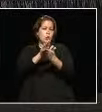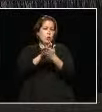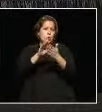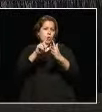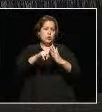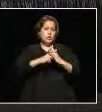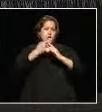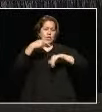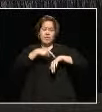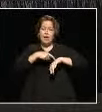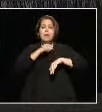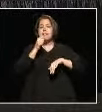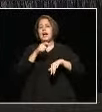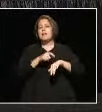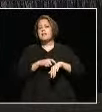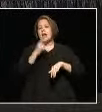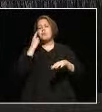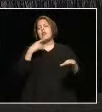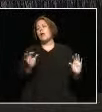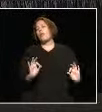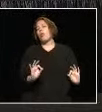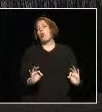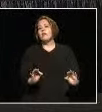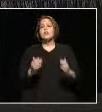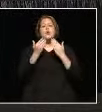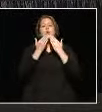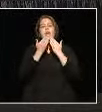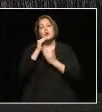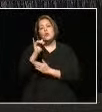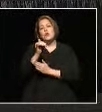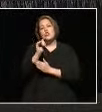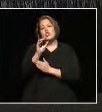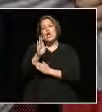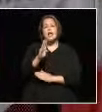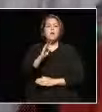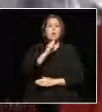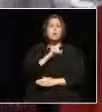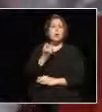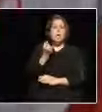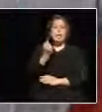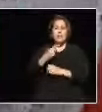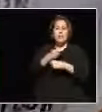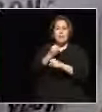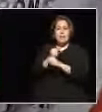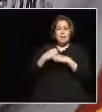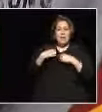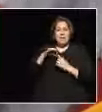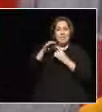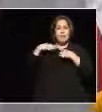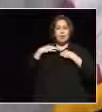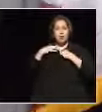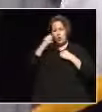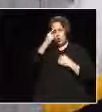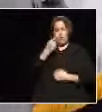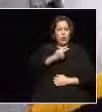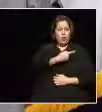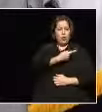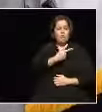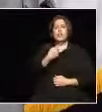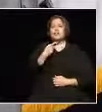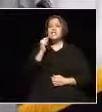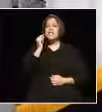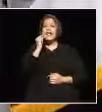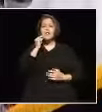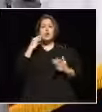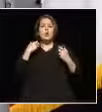opening. It's not a time to let up. And so I want to thank Jacob. He's 11, and he made these custom shirts for the judge and me that say San